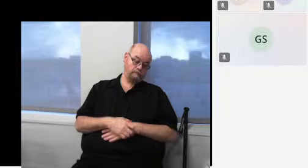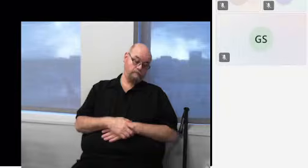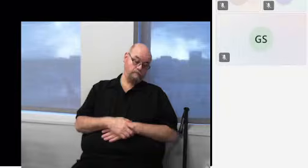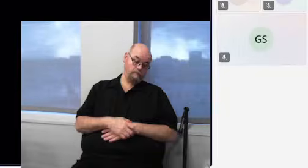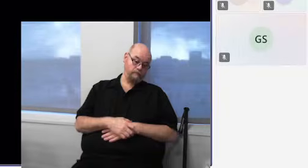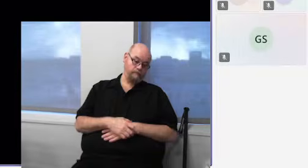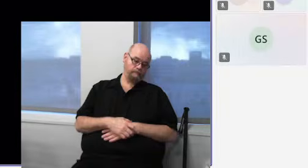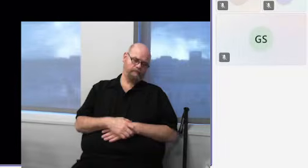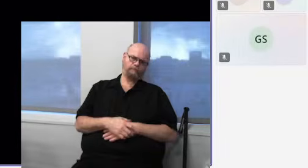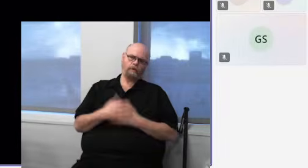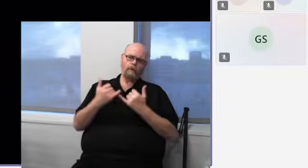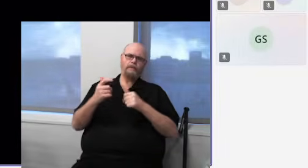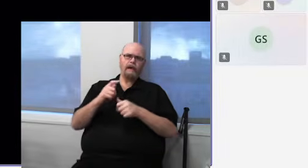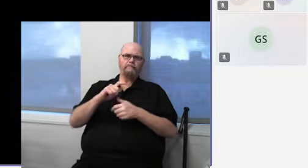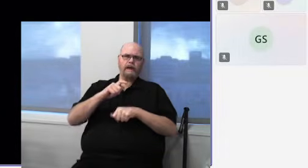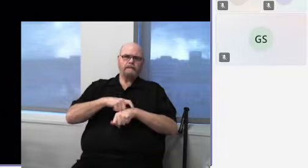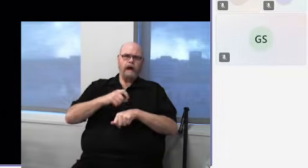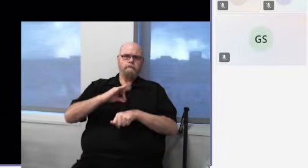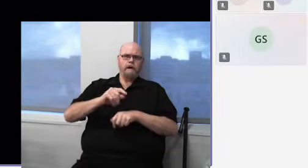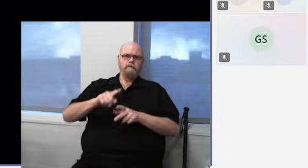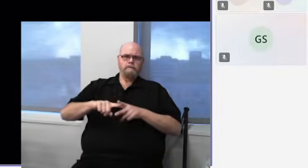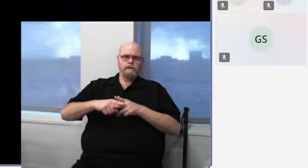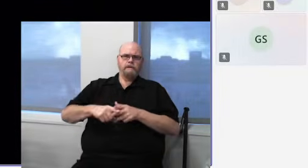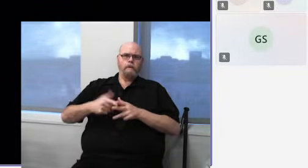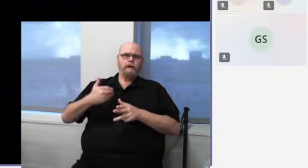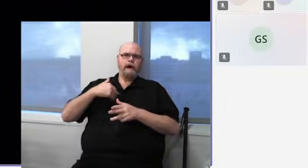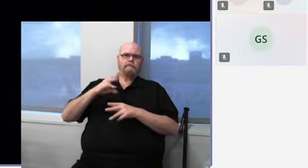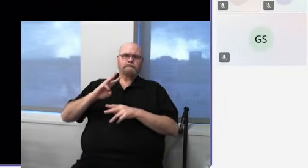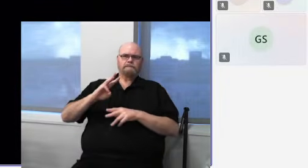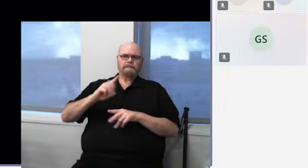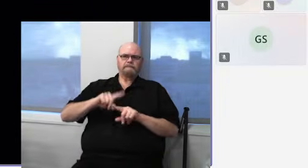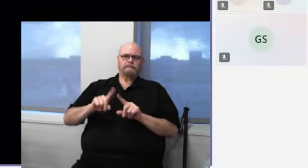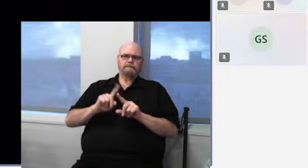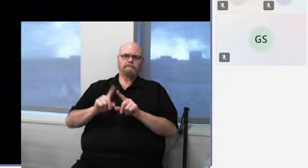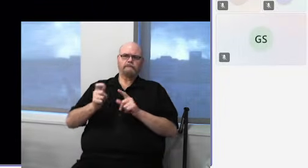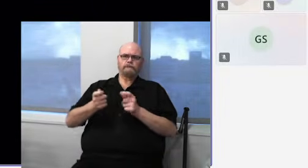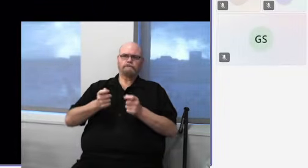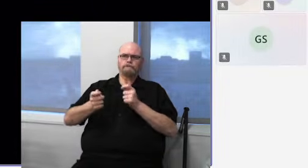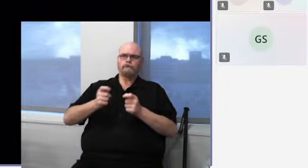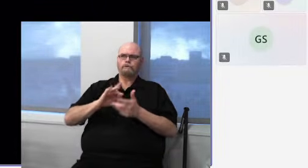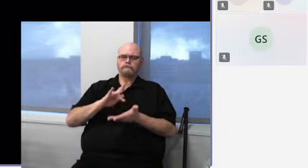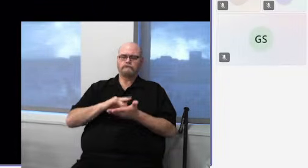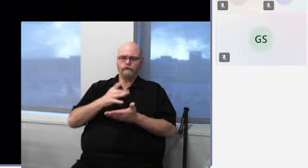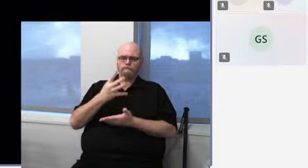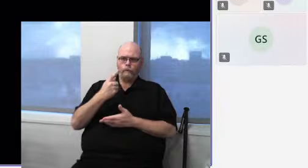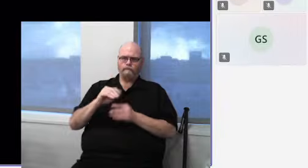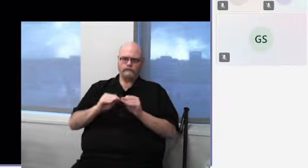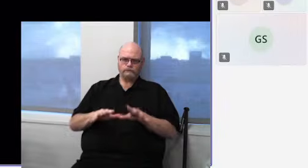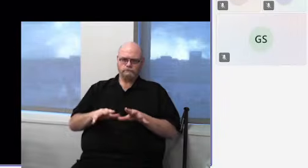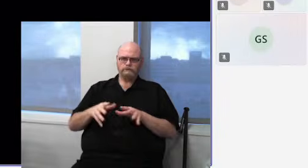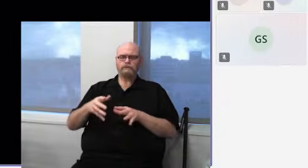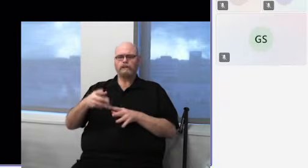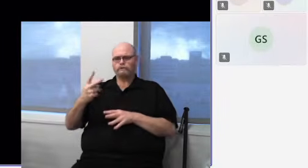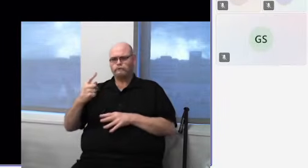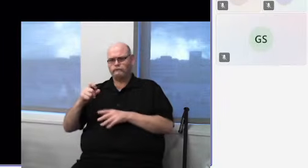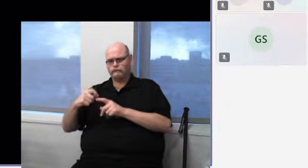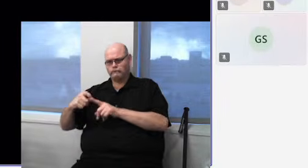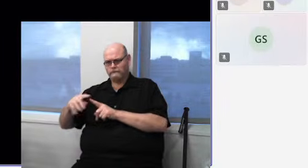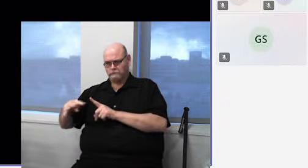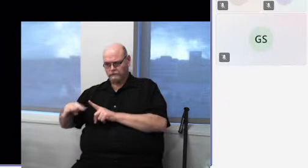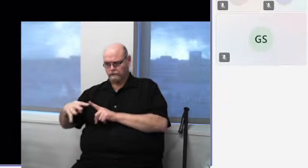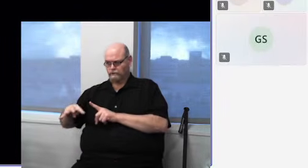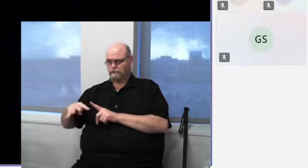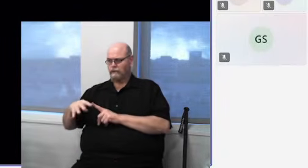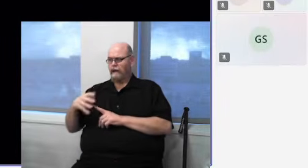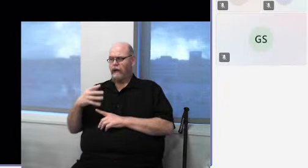We currently, at the time of commencement, we had 6 different control centers, 4 for the distribution, 2 for